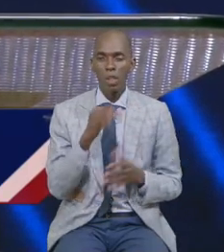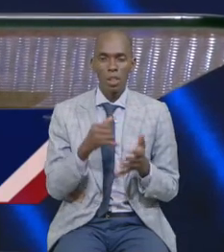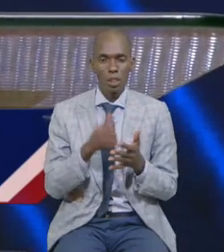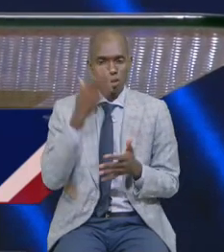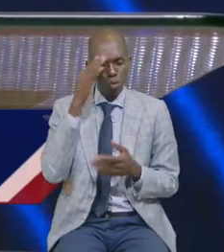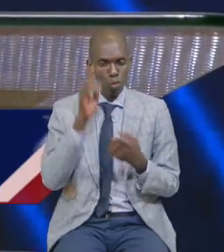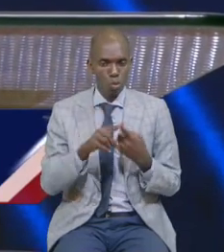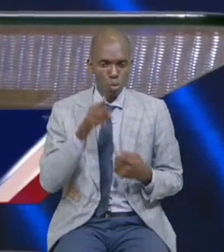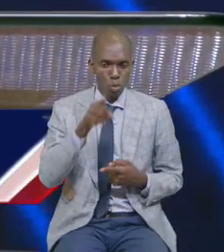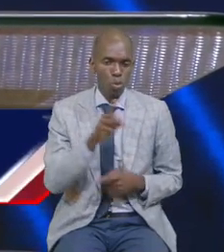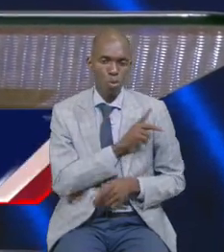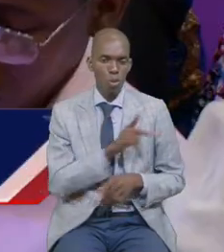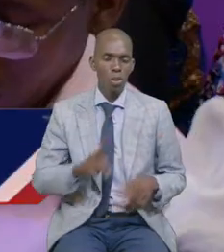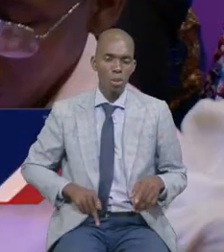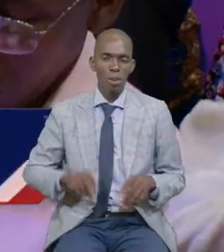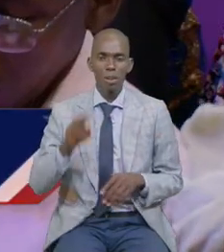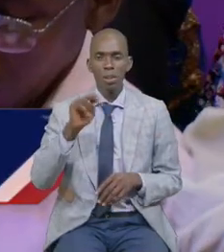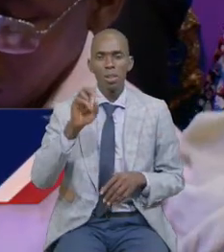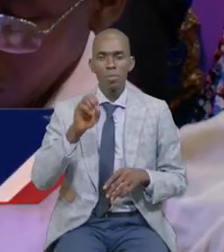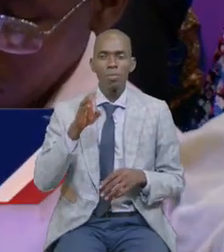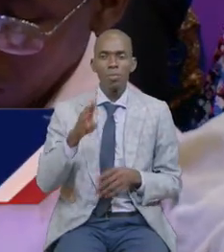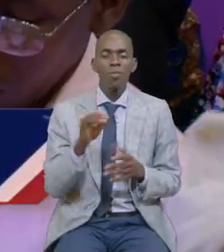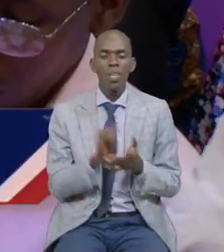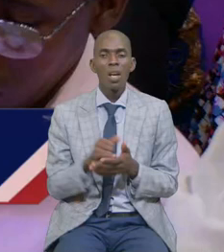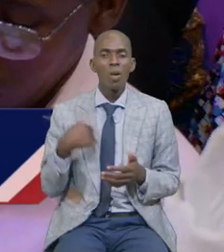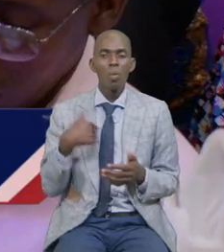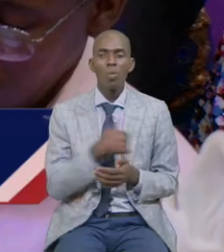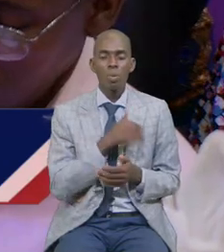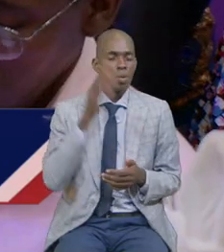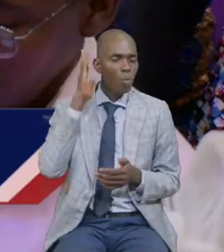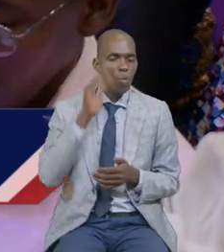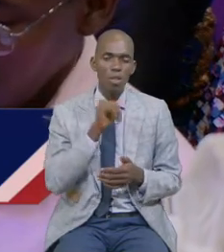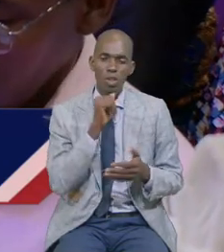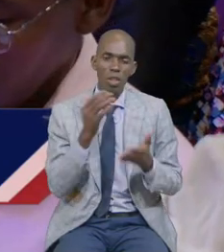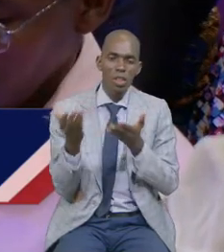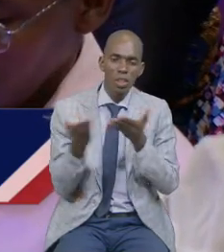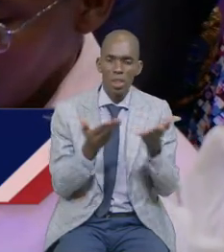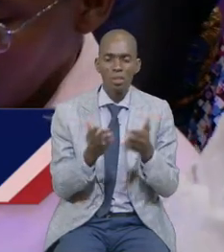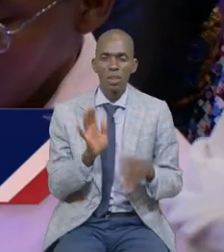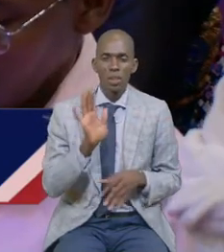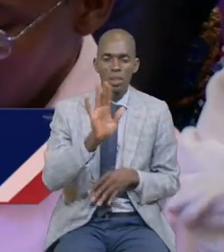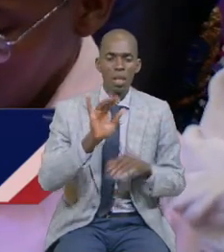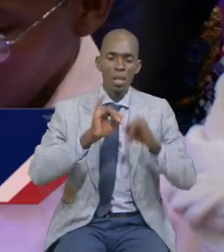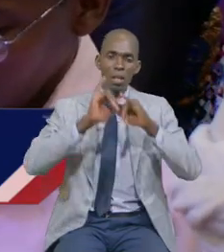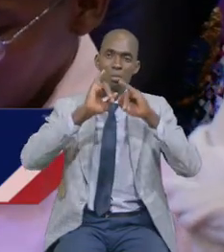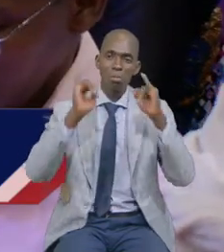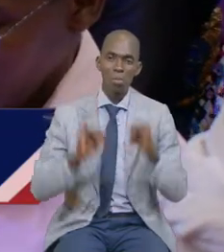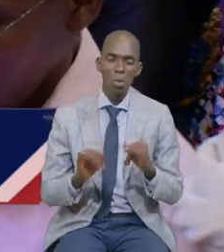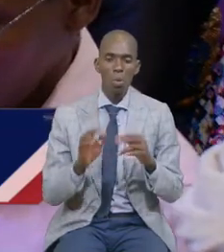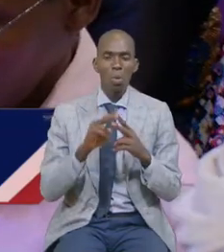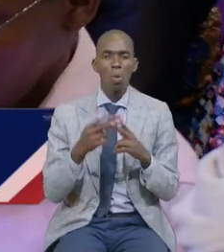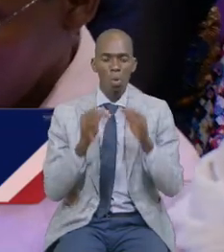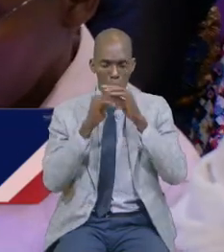unto thee or King that we will not serve thy Gods nor worship the golden